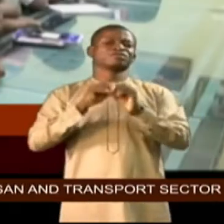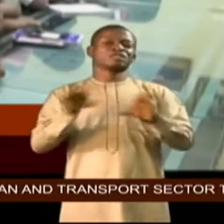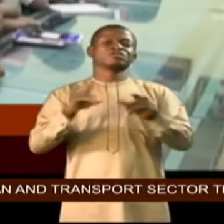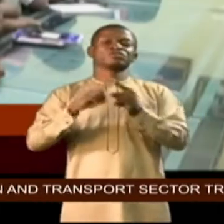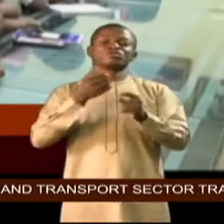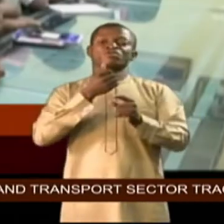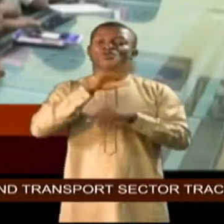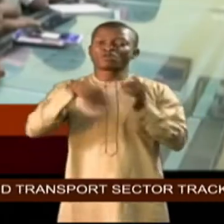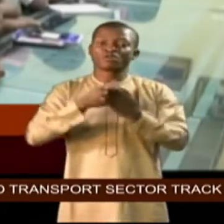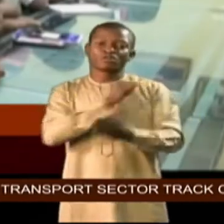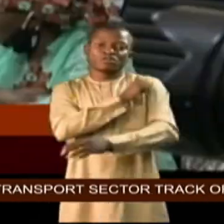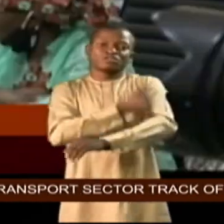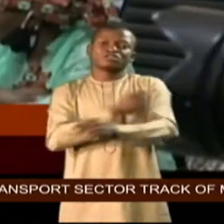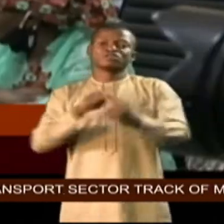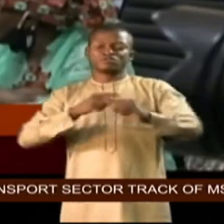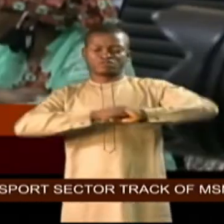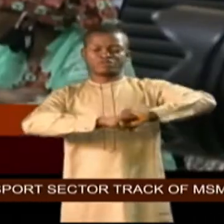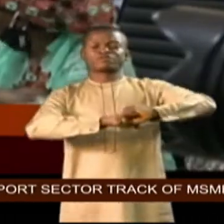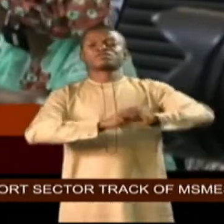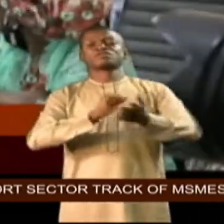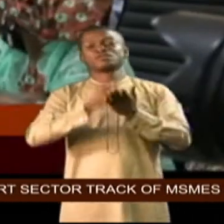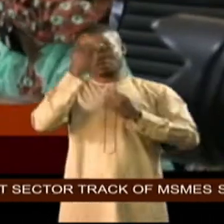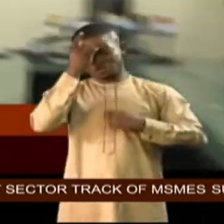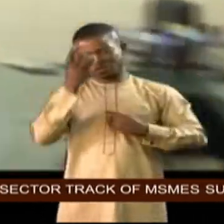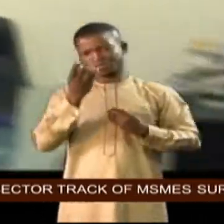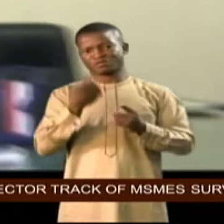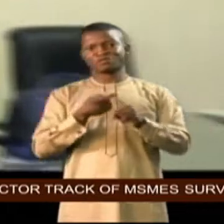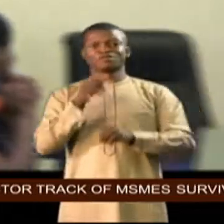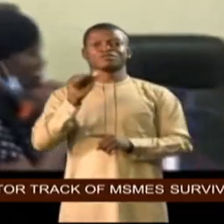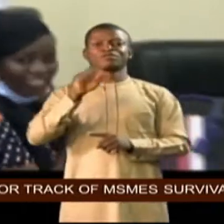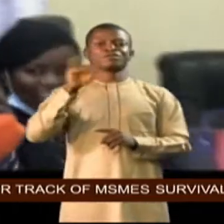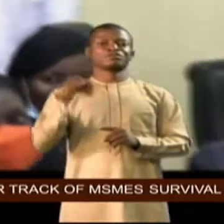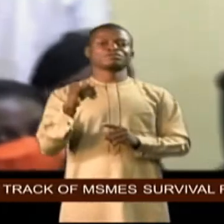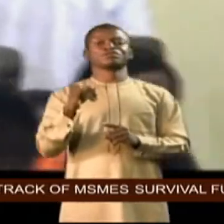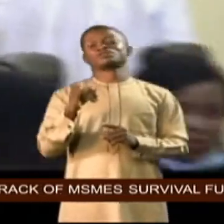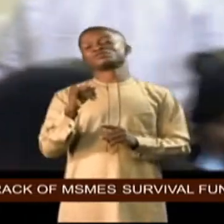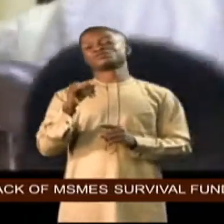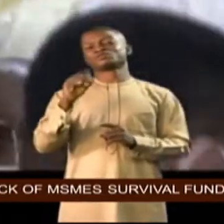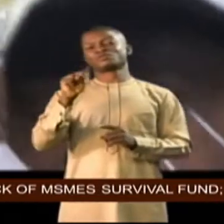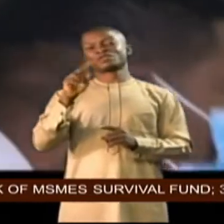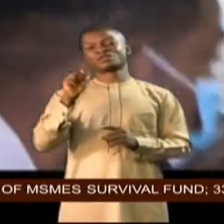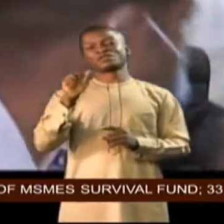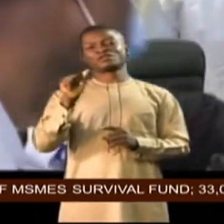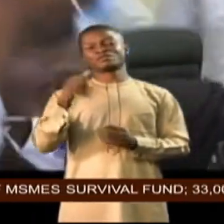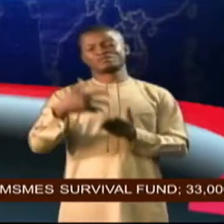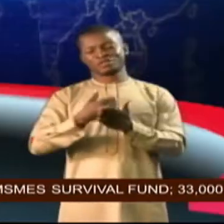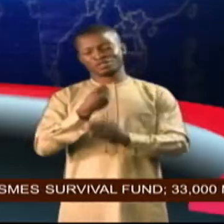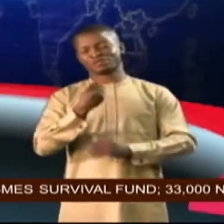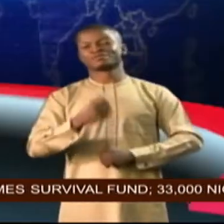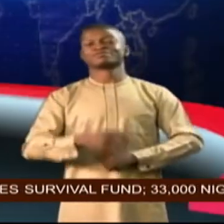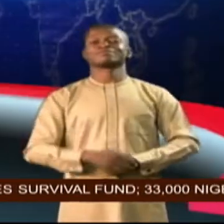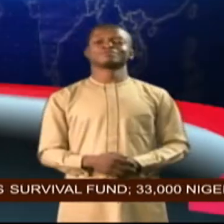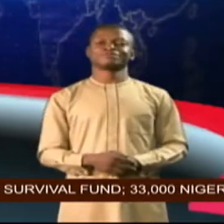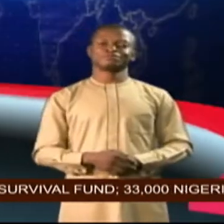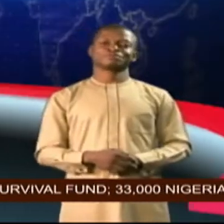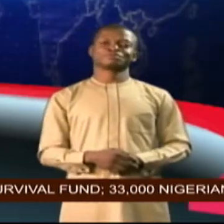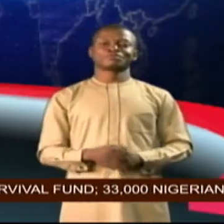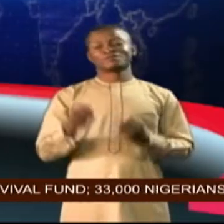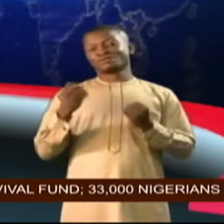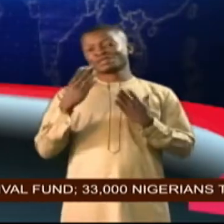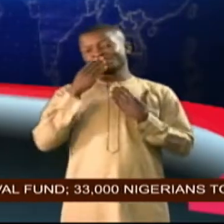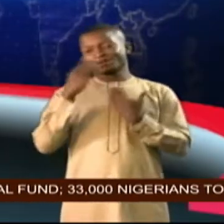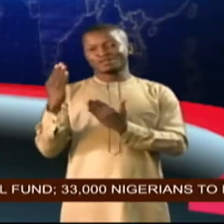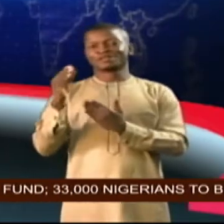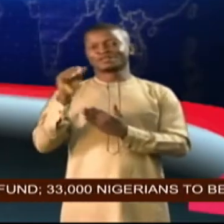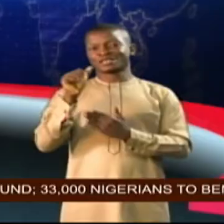prevent spread of the disease. In Abuja, Abubakar Usman Akwanga, NTA News. Many thanks,